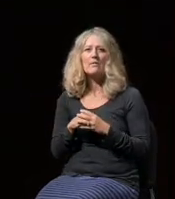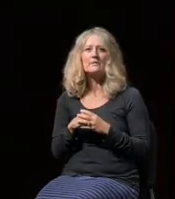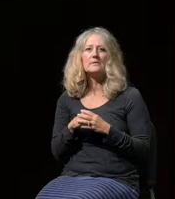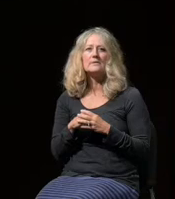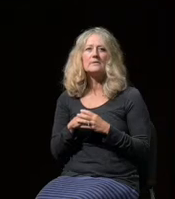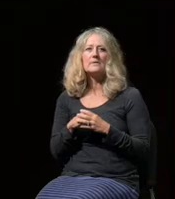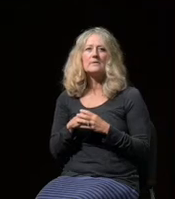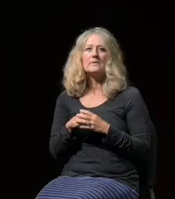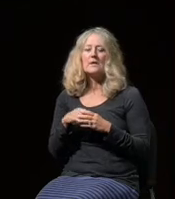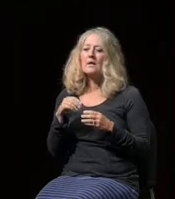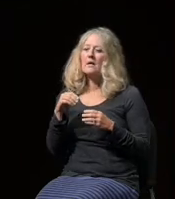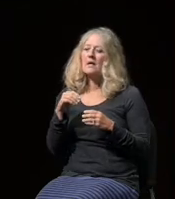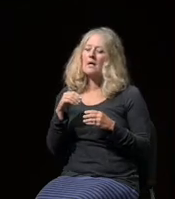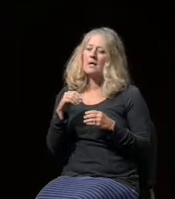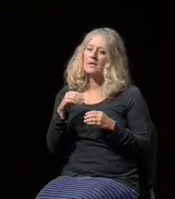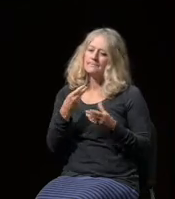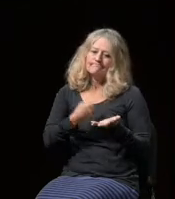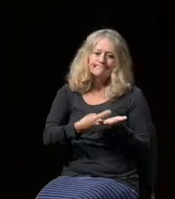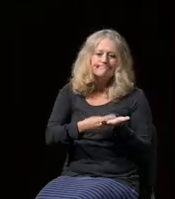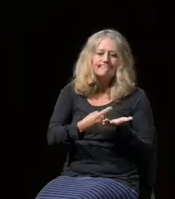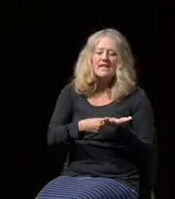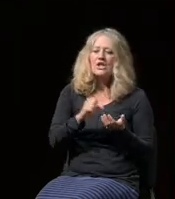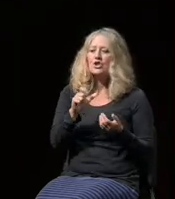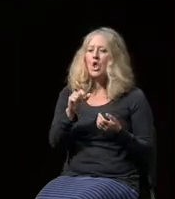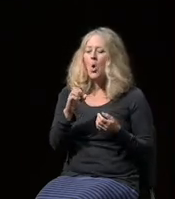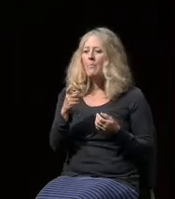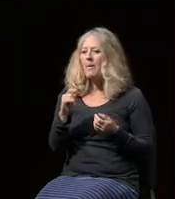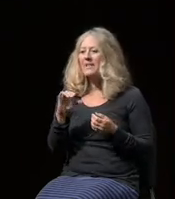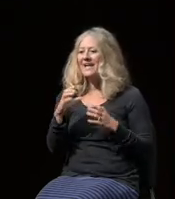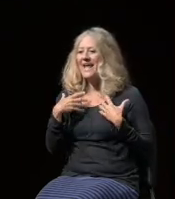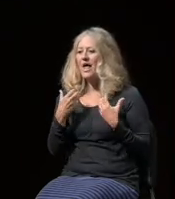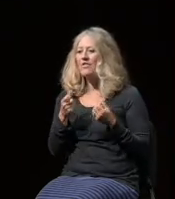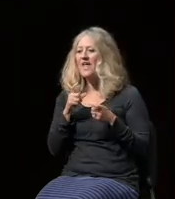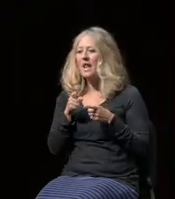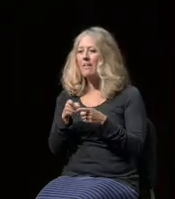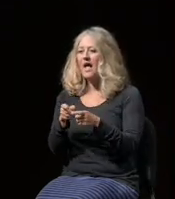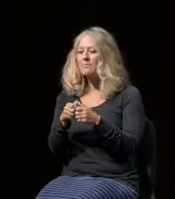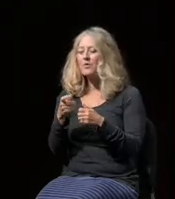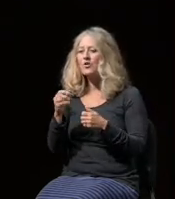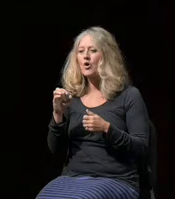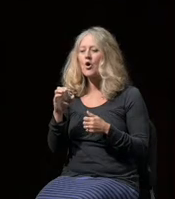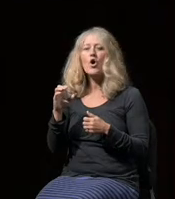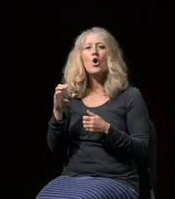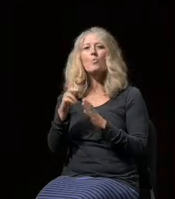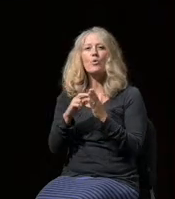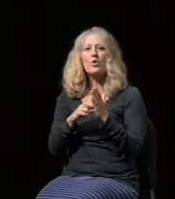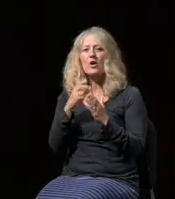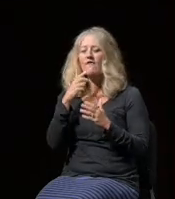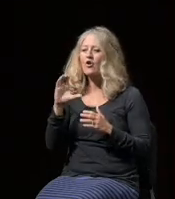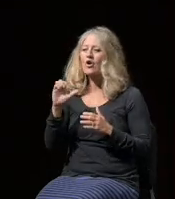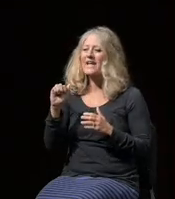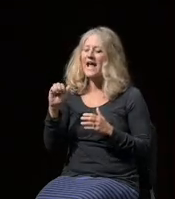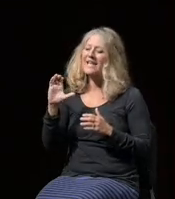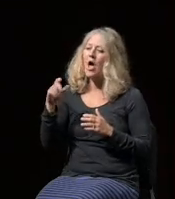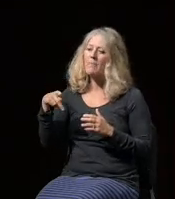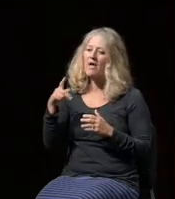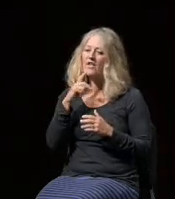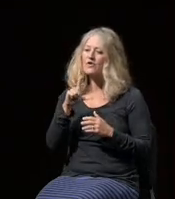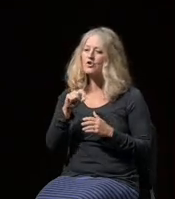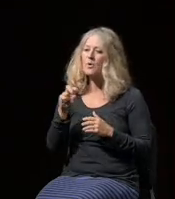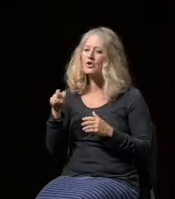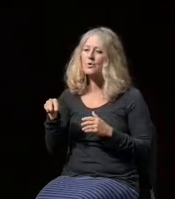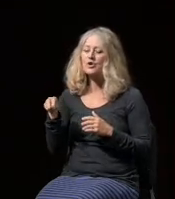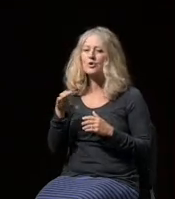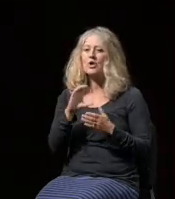In consultation with SLO County Public Health and in alignment with the protocols at Cal Poly for fall 2022, Cuesta